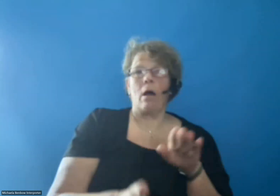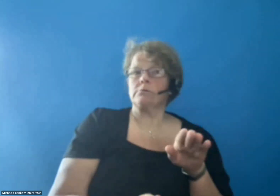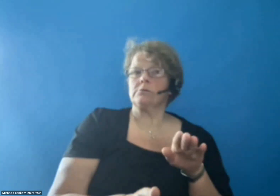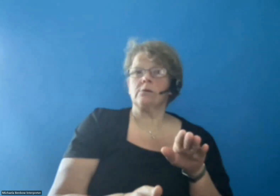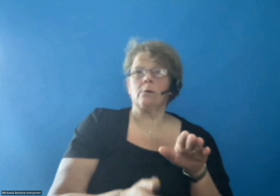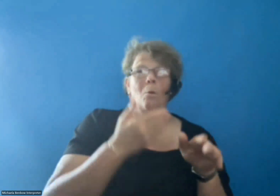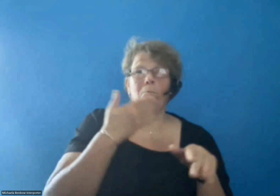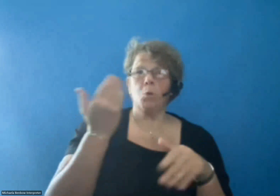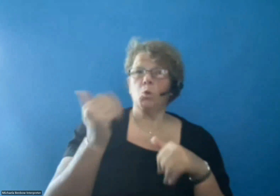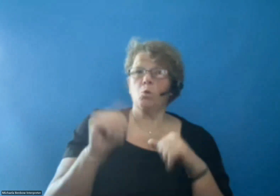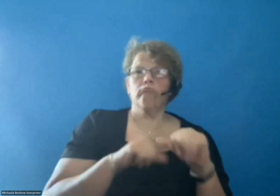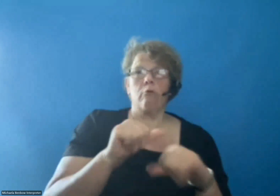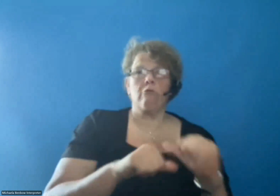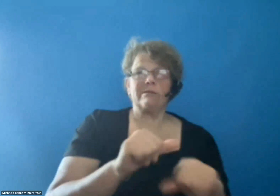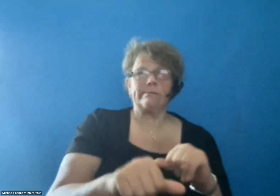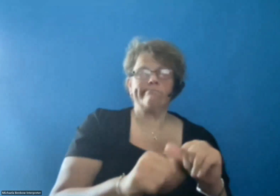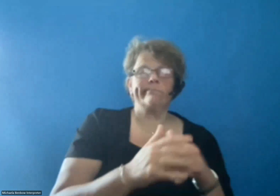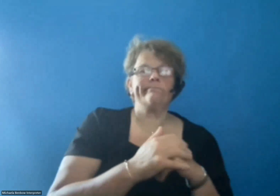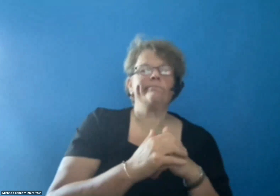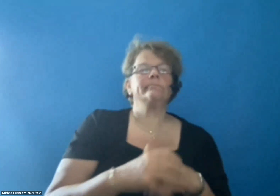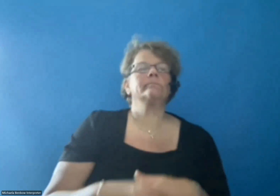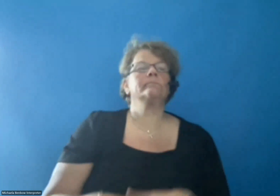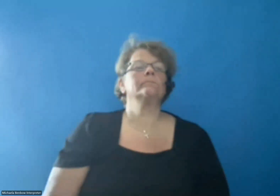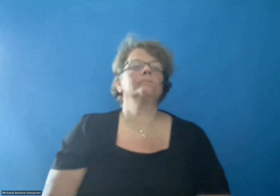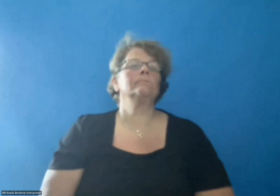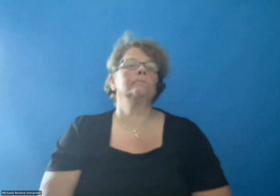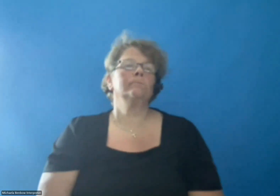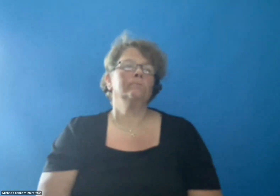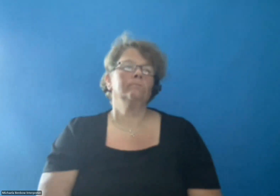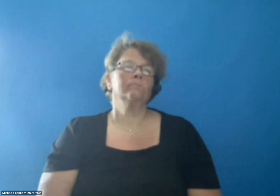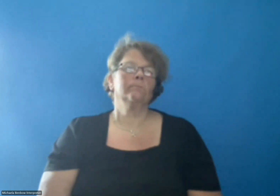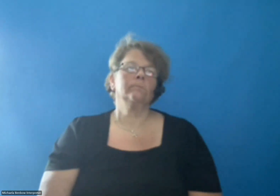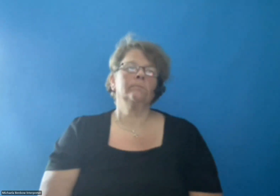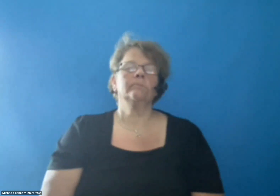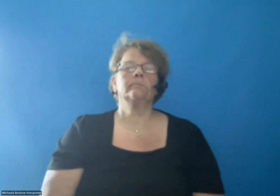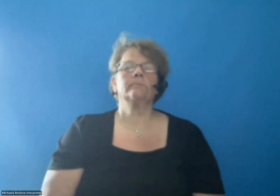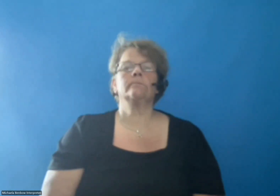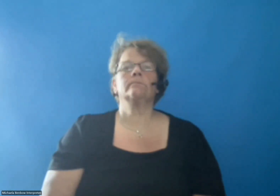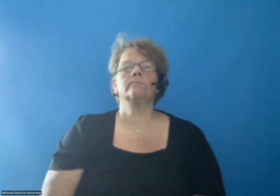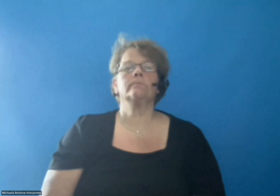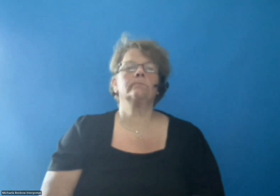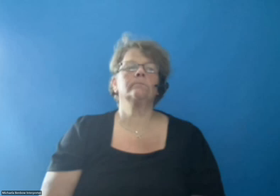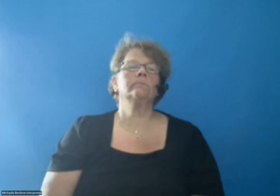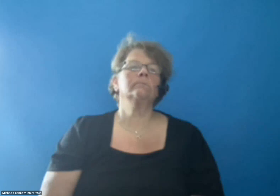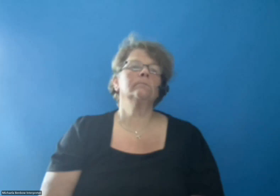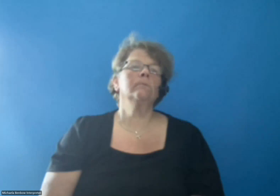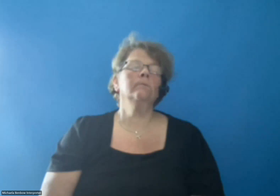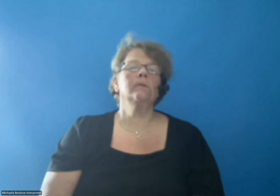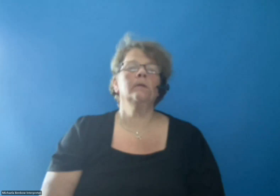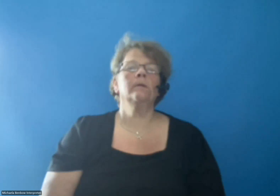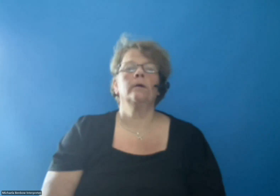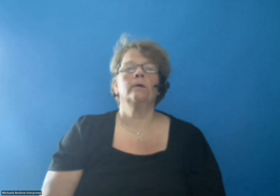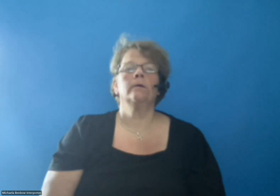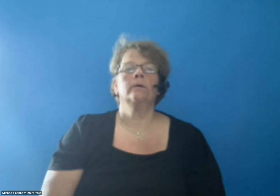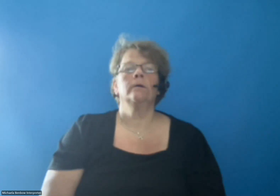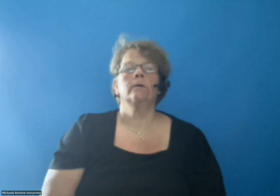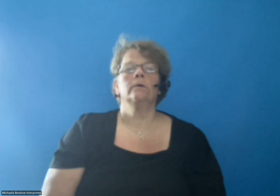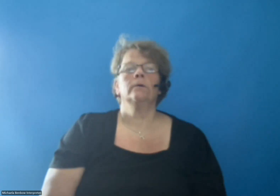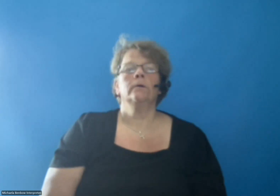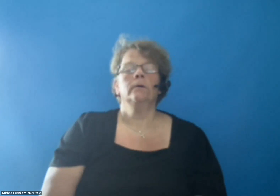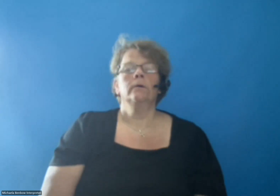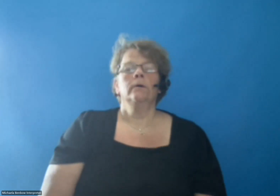progress. Okay, the next question is from Stella. And she asks, how does the ICB